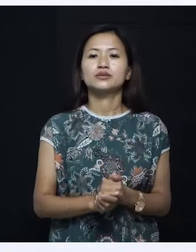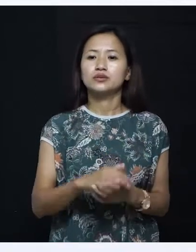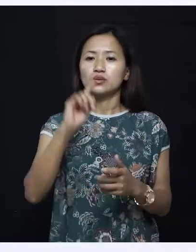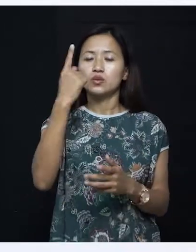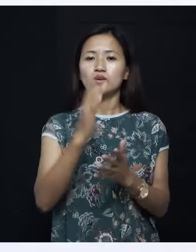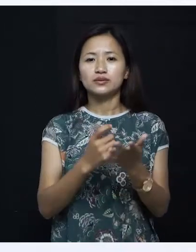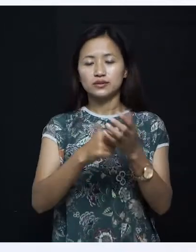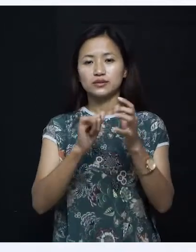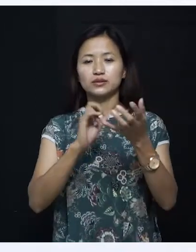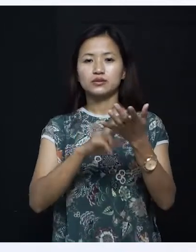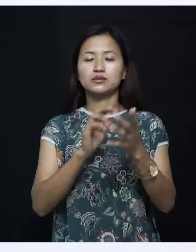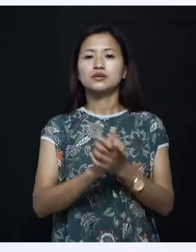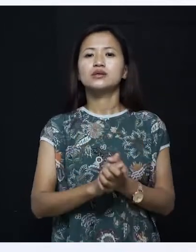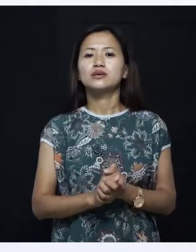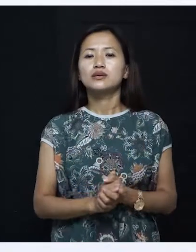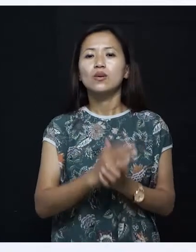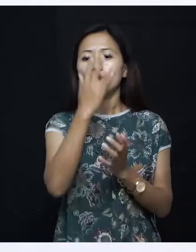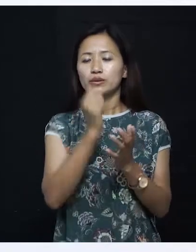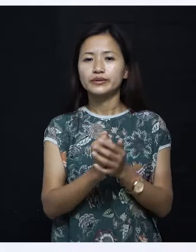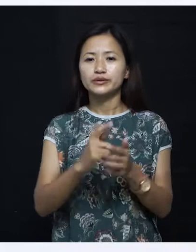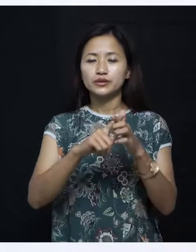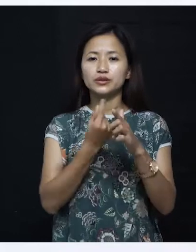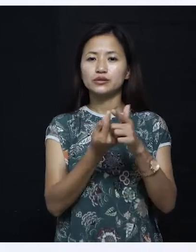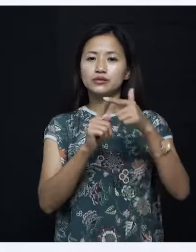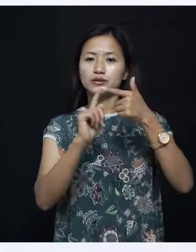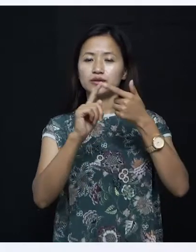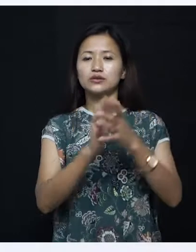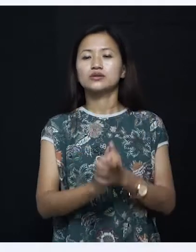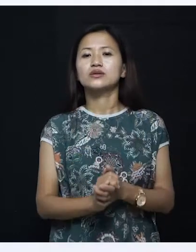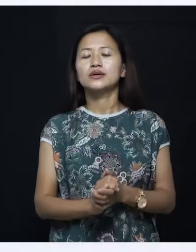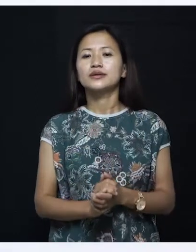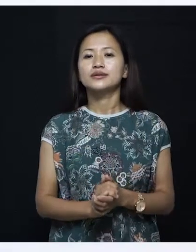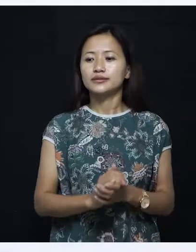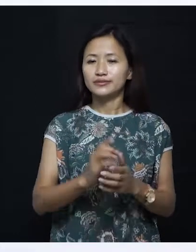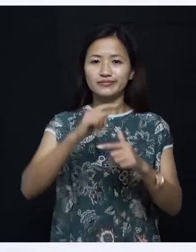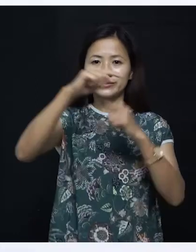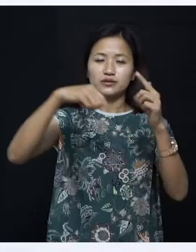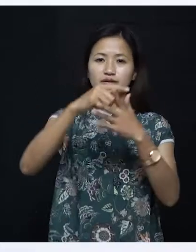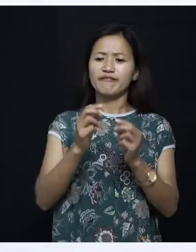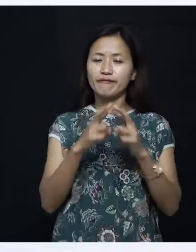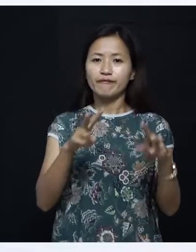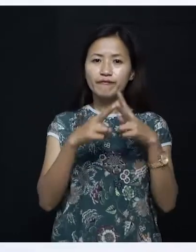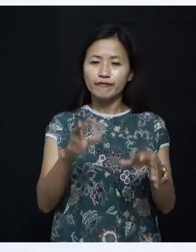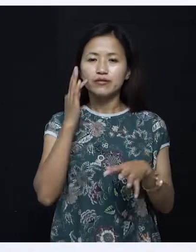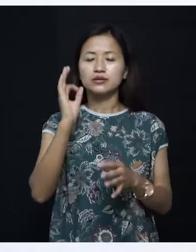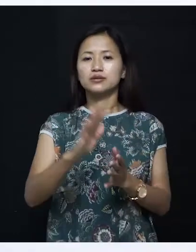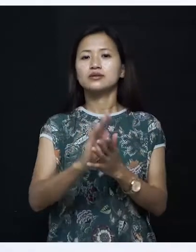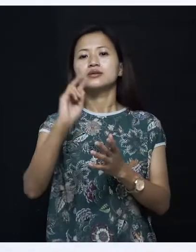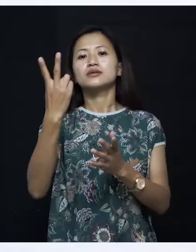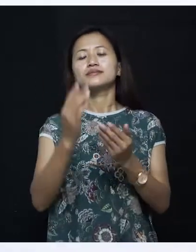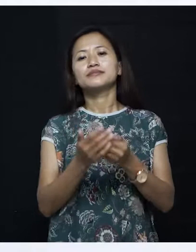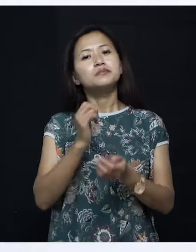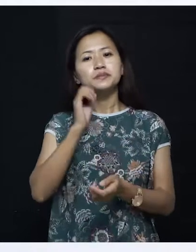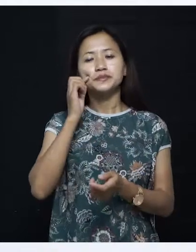one reason why this jute industry is considered very, very important. Okay, it is the second